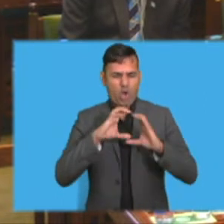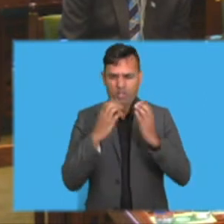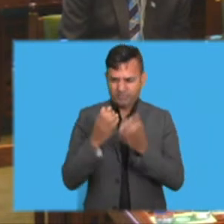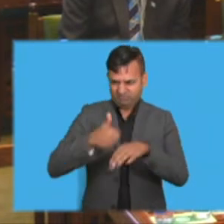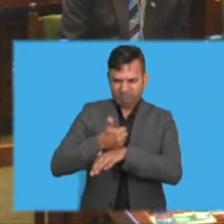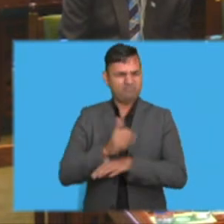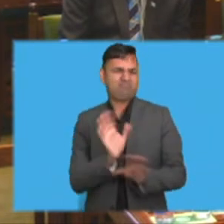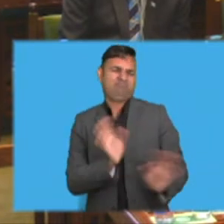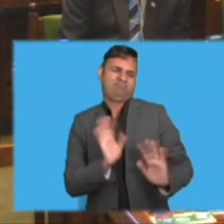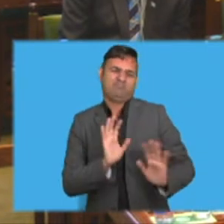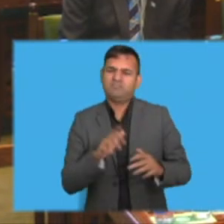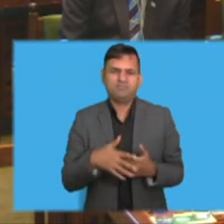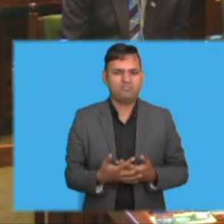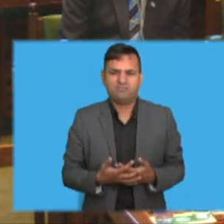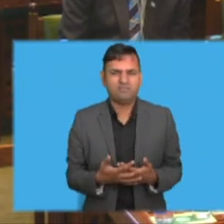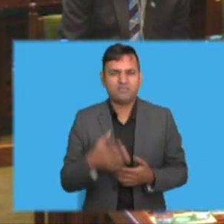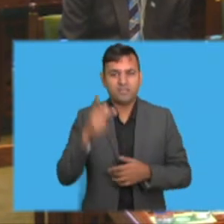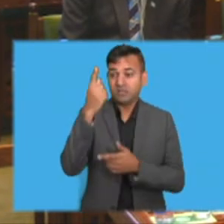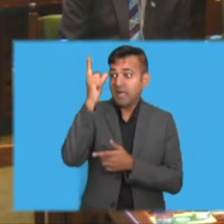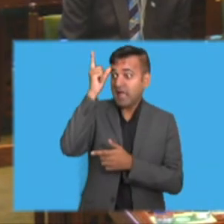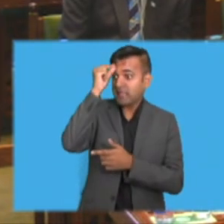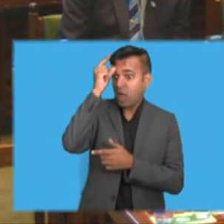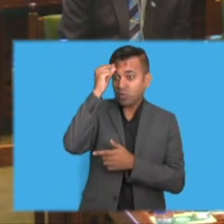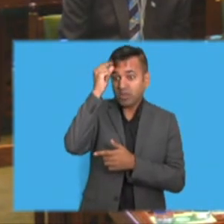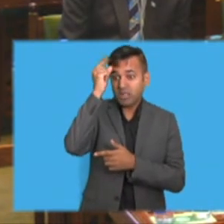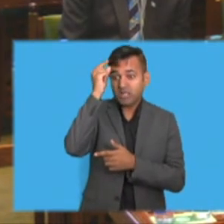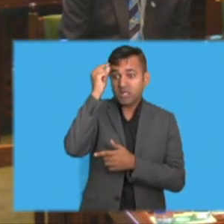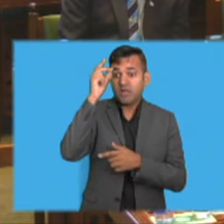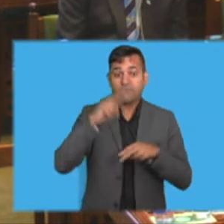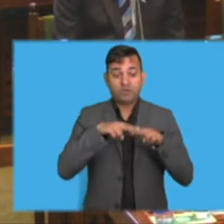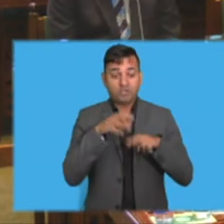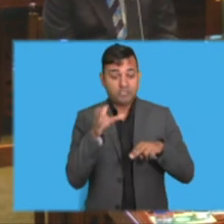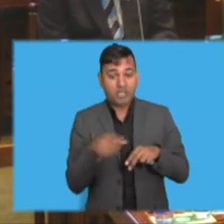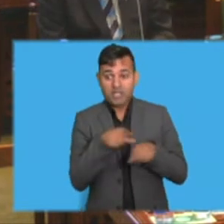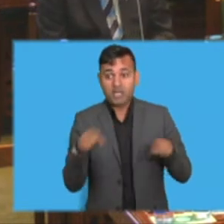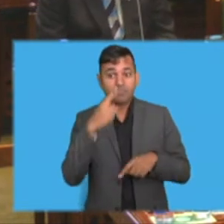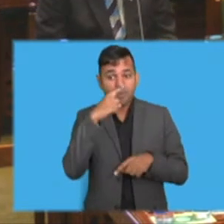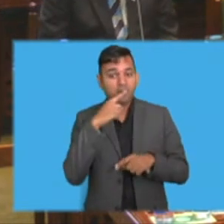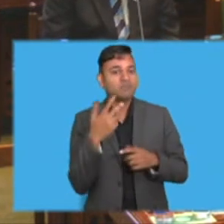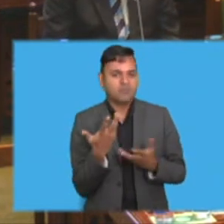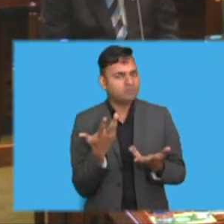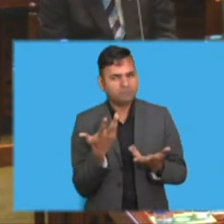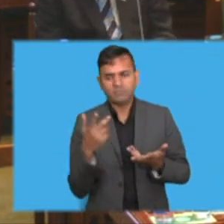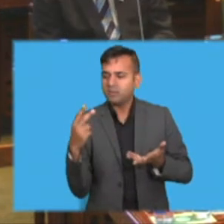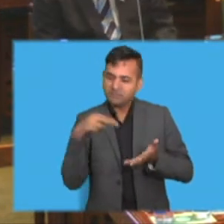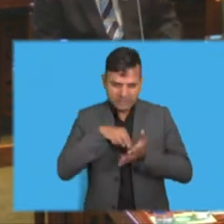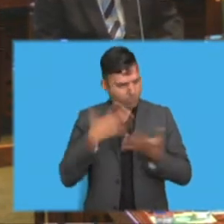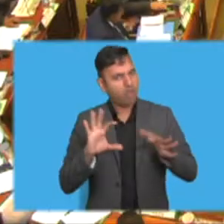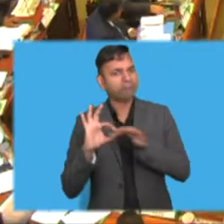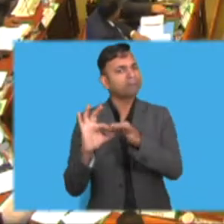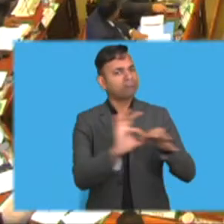Speaker, the Fijian people already stand more united than at any other point in our life.